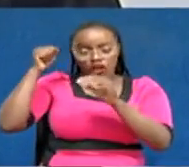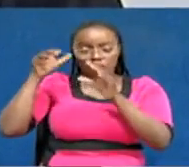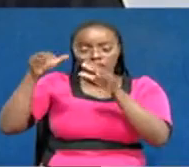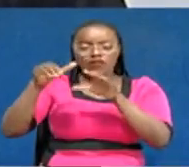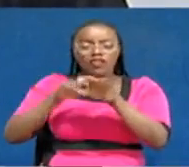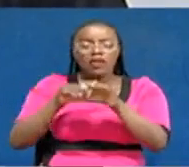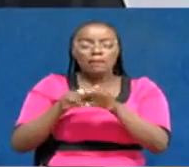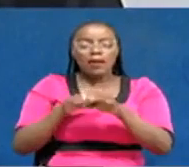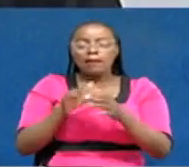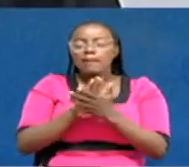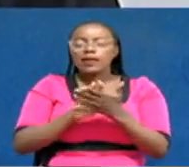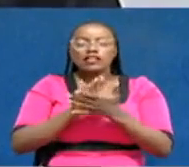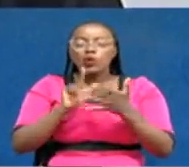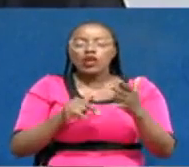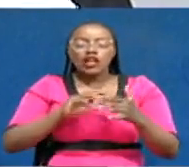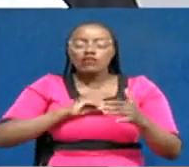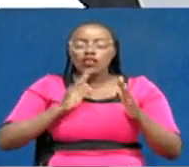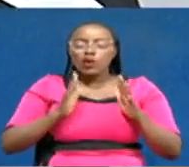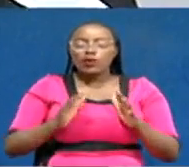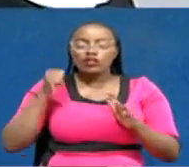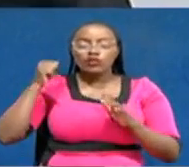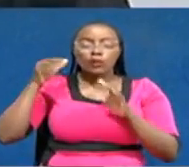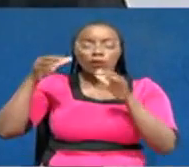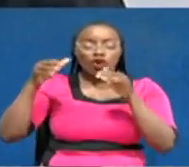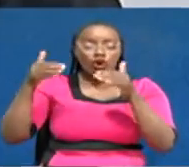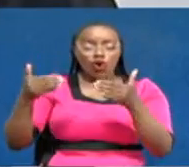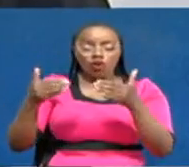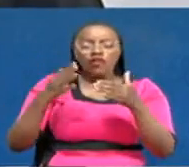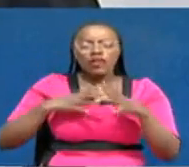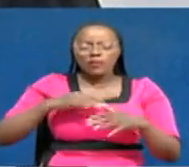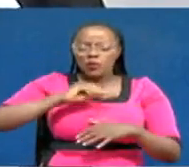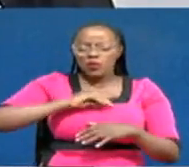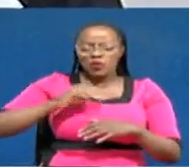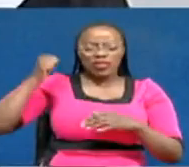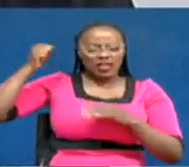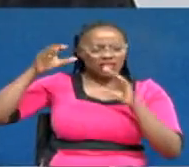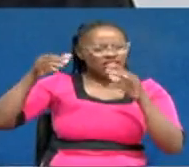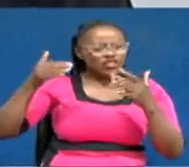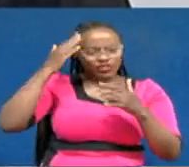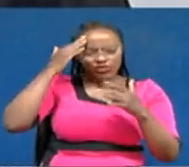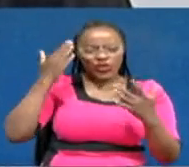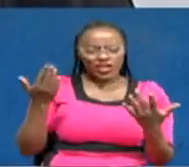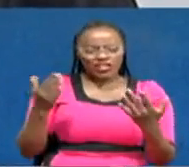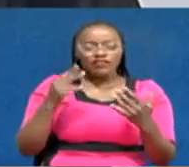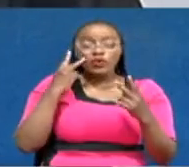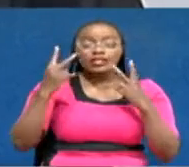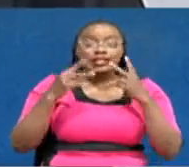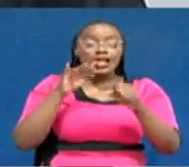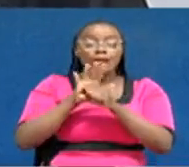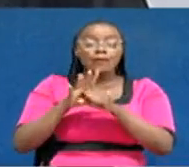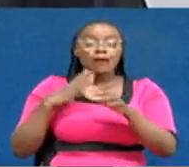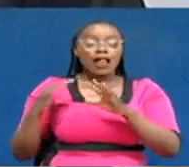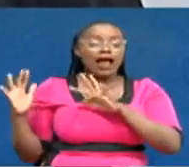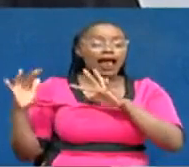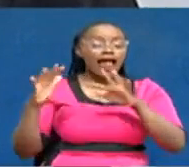members here are basically the owners of the party, or wenye chama, if you like. So you're going to see much, much bigger numbers